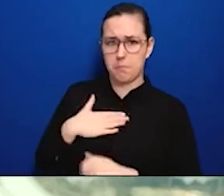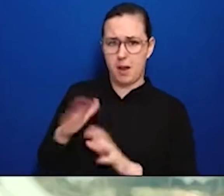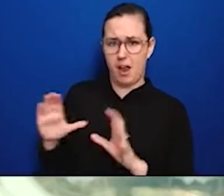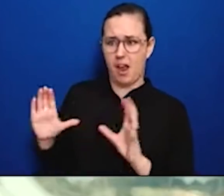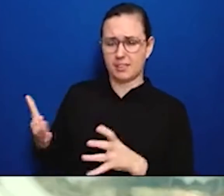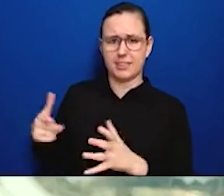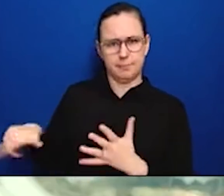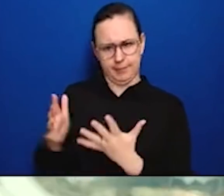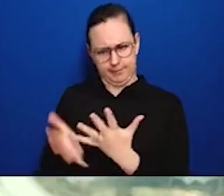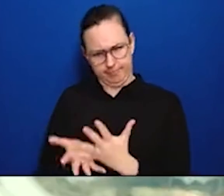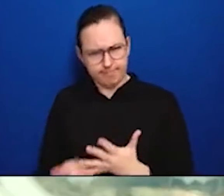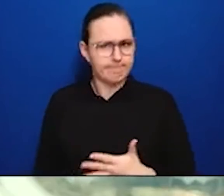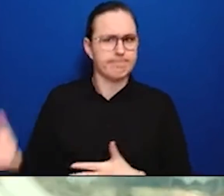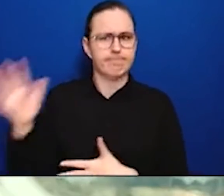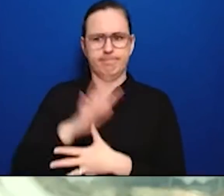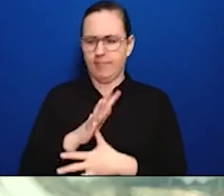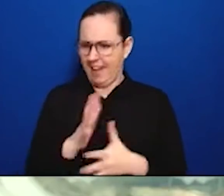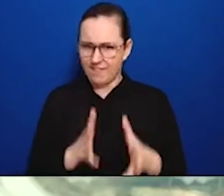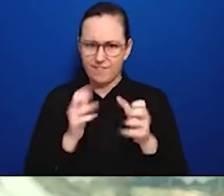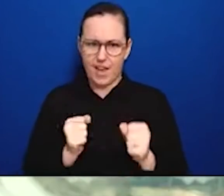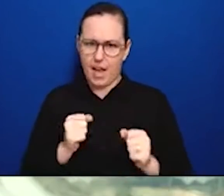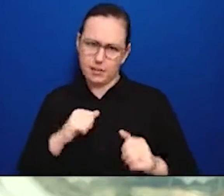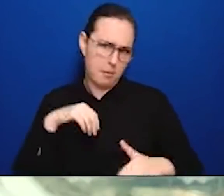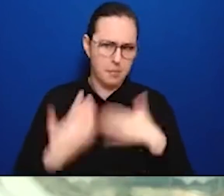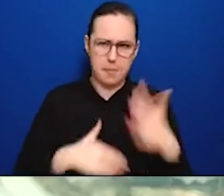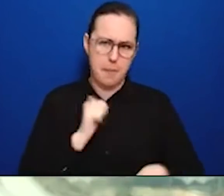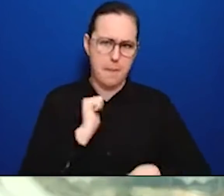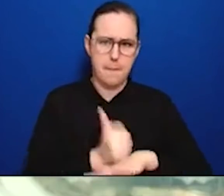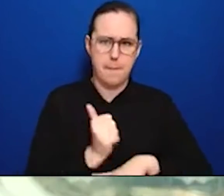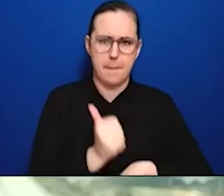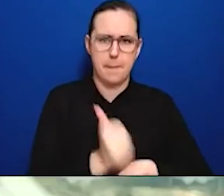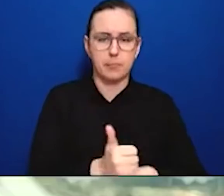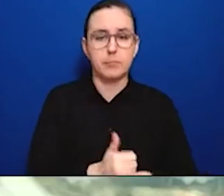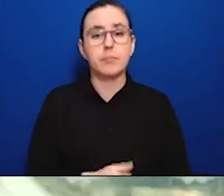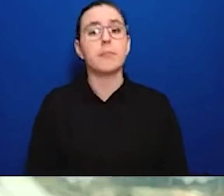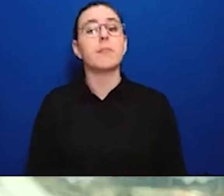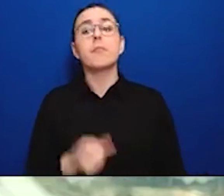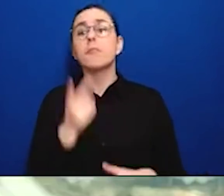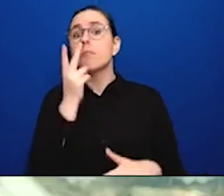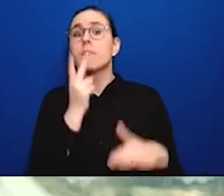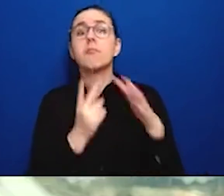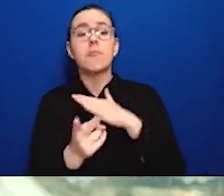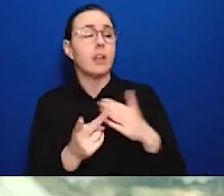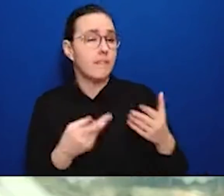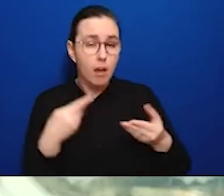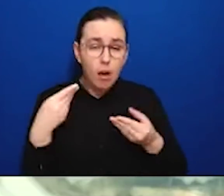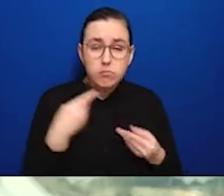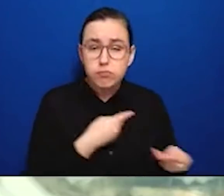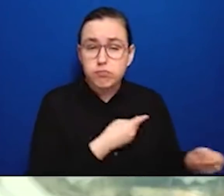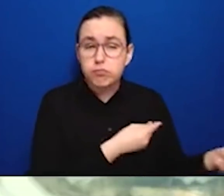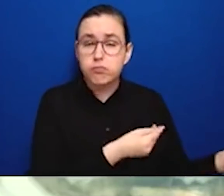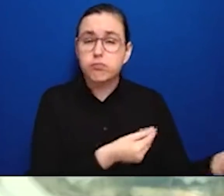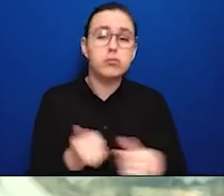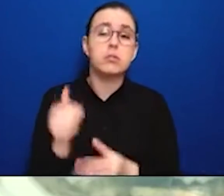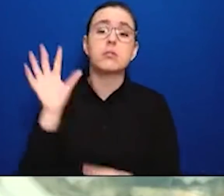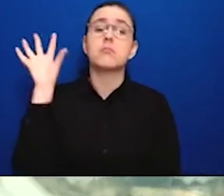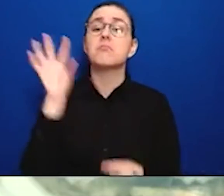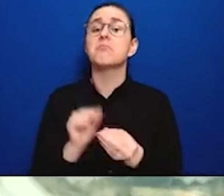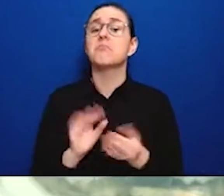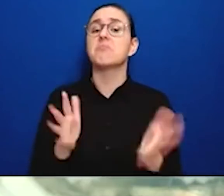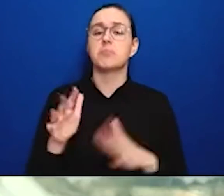program. We estimate it will fully expense. This program will cost roughly $10 million and will be ready to